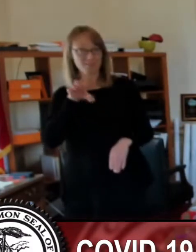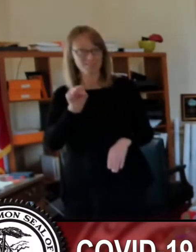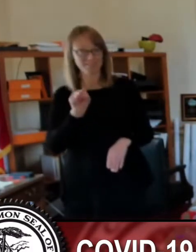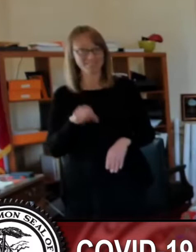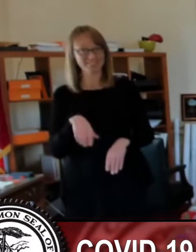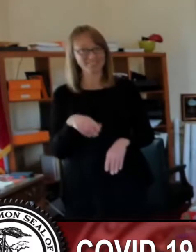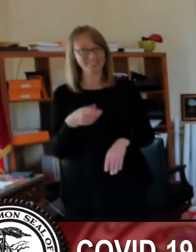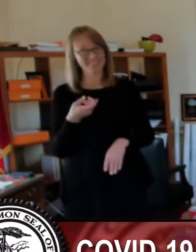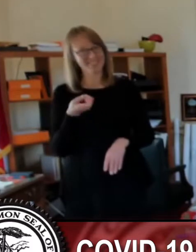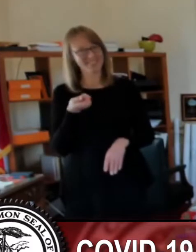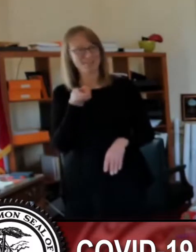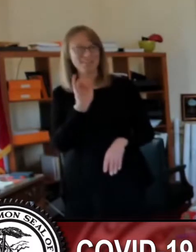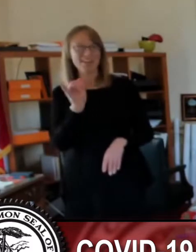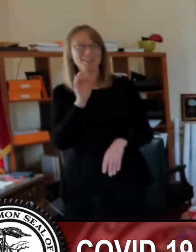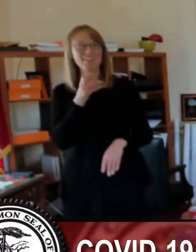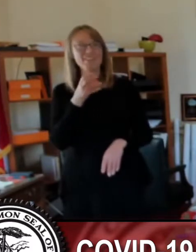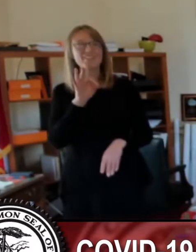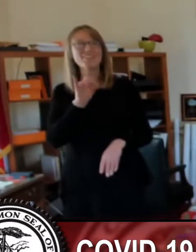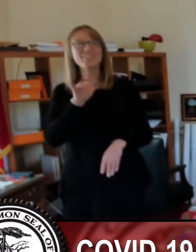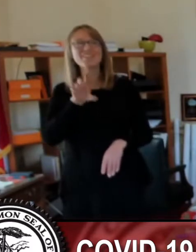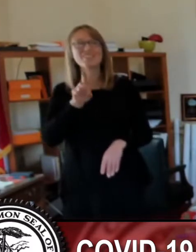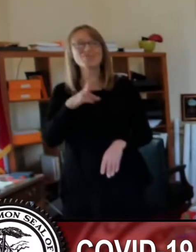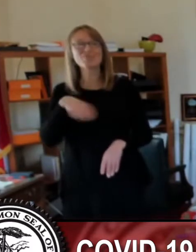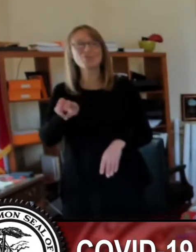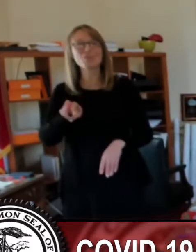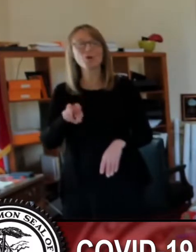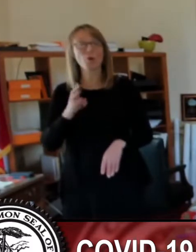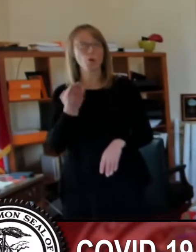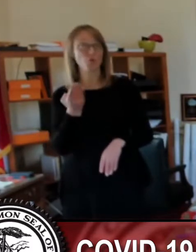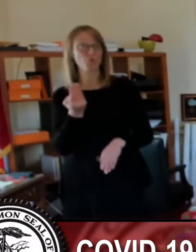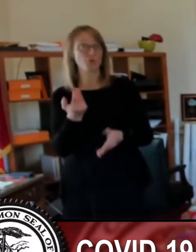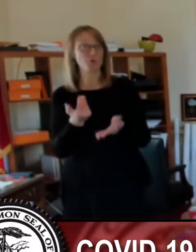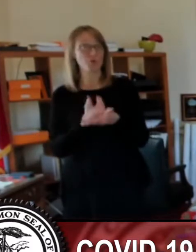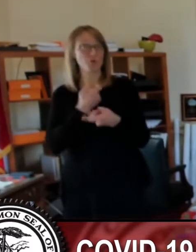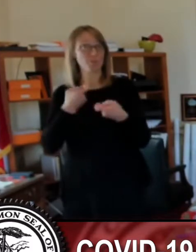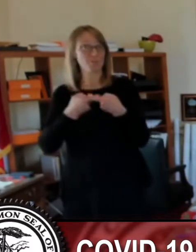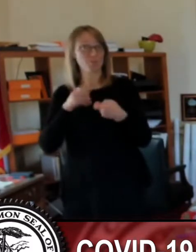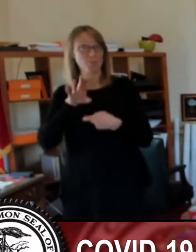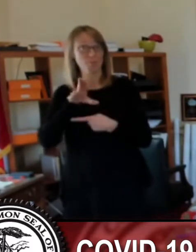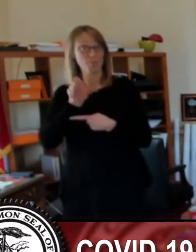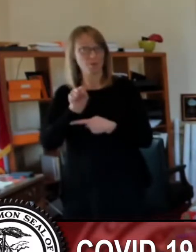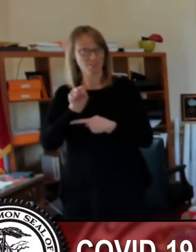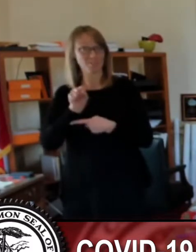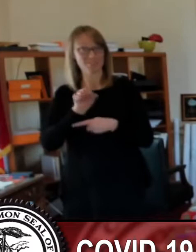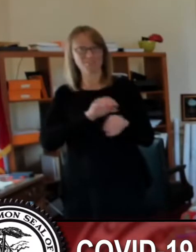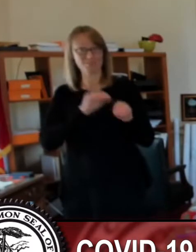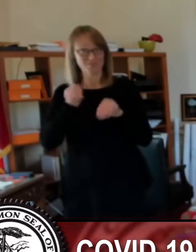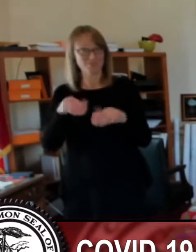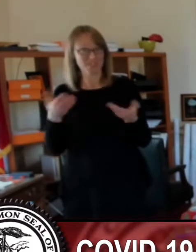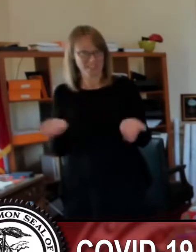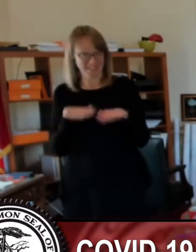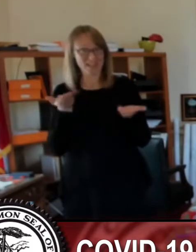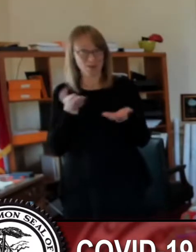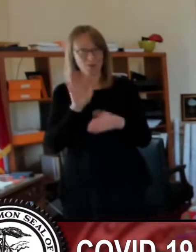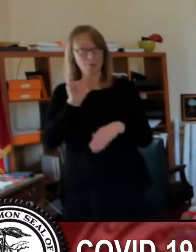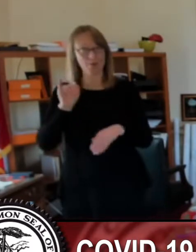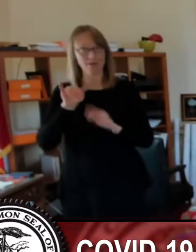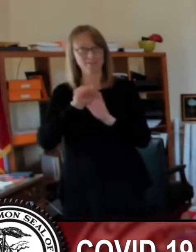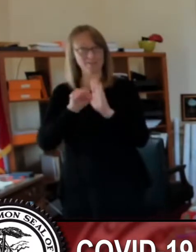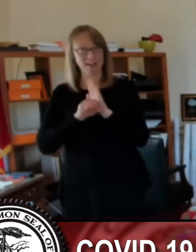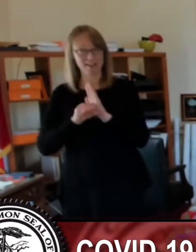trip. 14 new buses, electric buses, being delivered to Bi-State. They had a couple of them there on